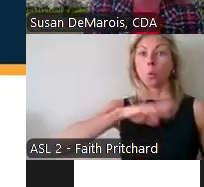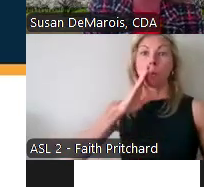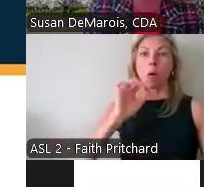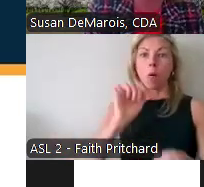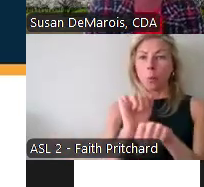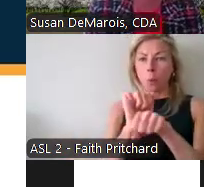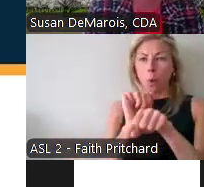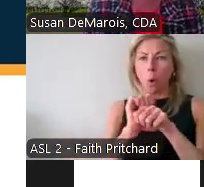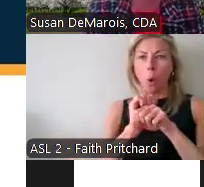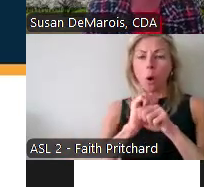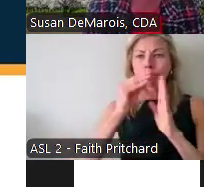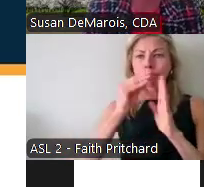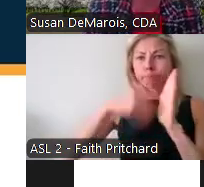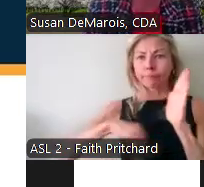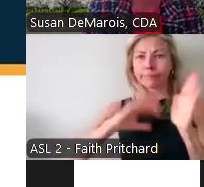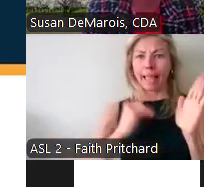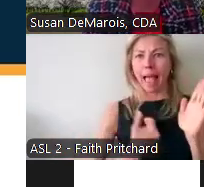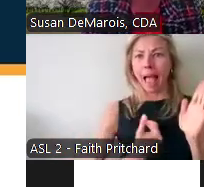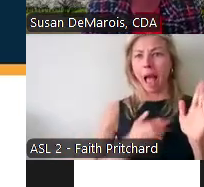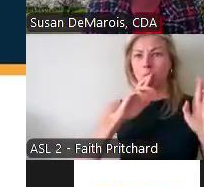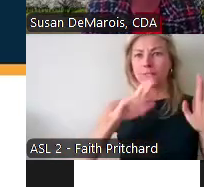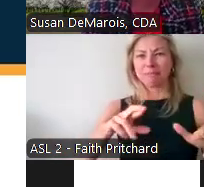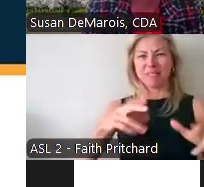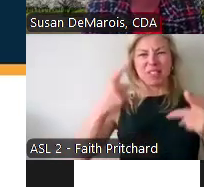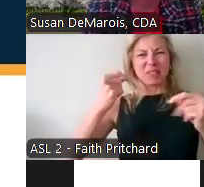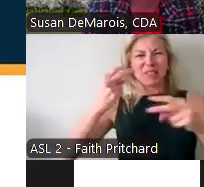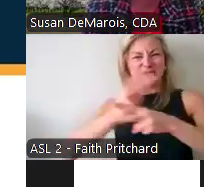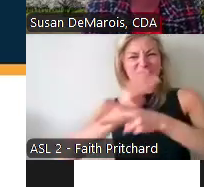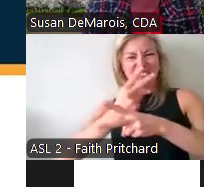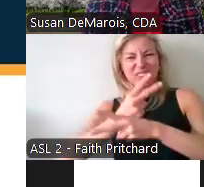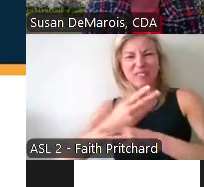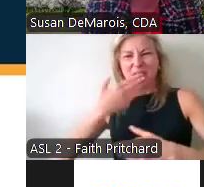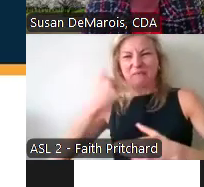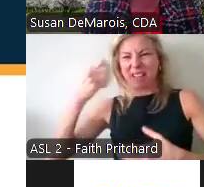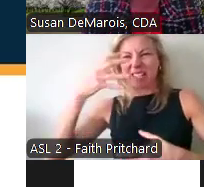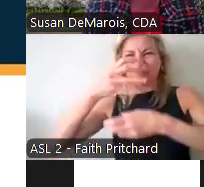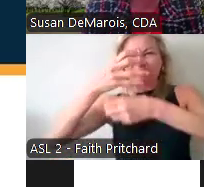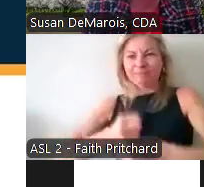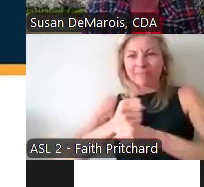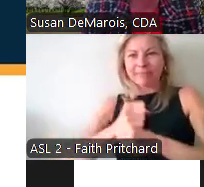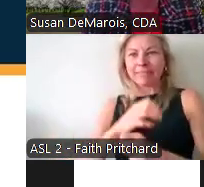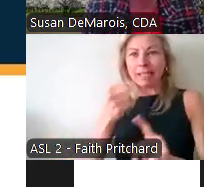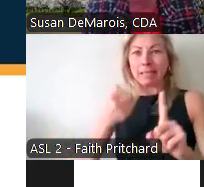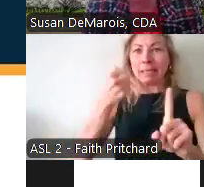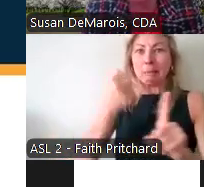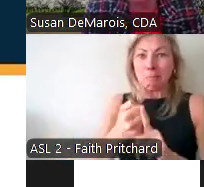We're trying to craft a great acronym for it's the Impact Report